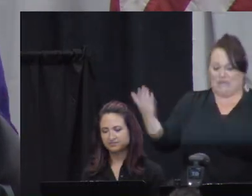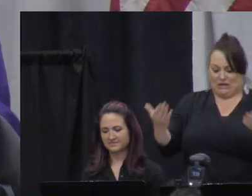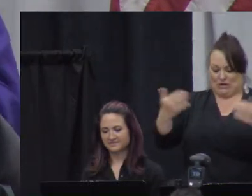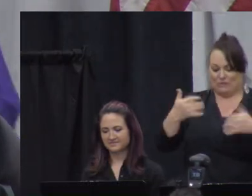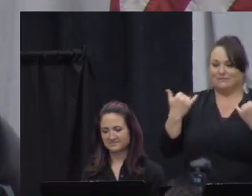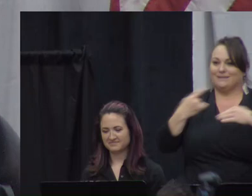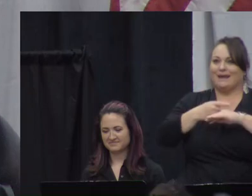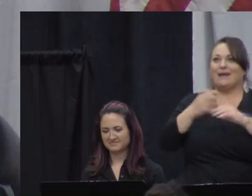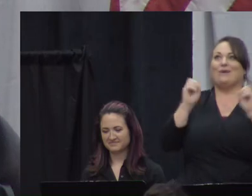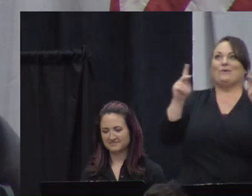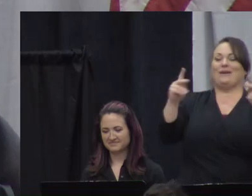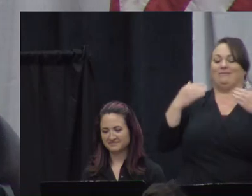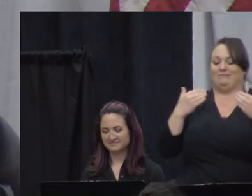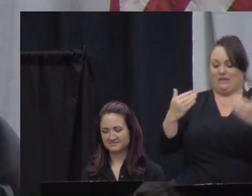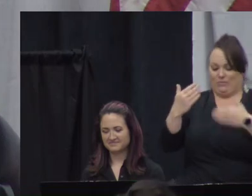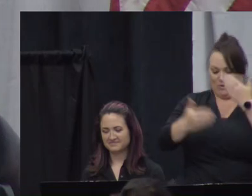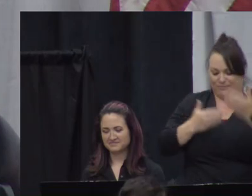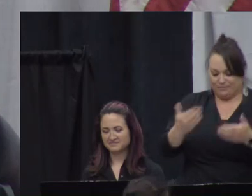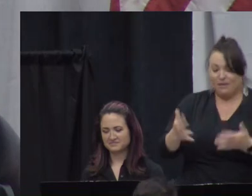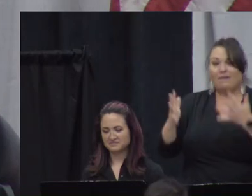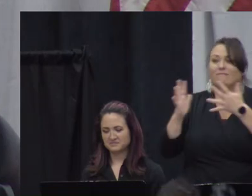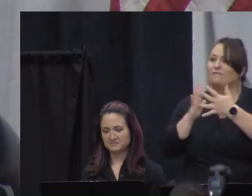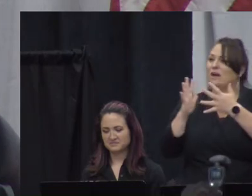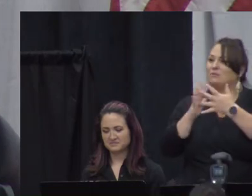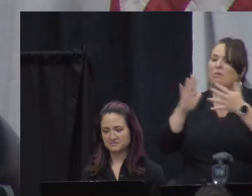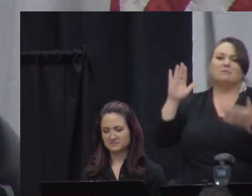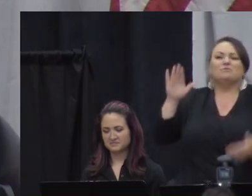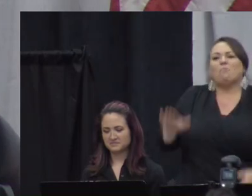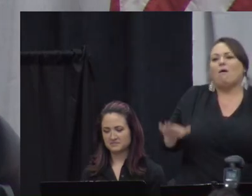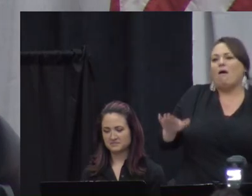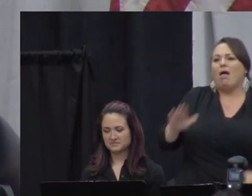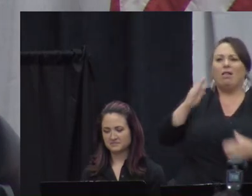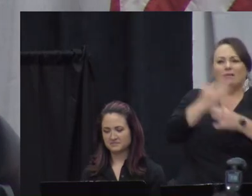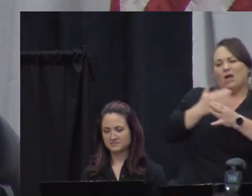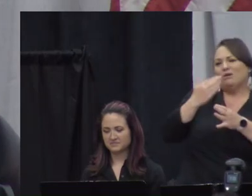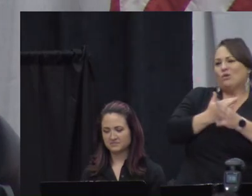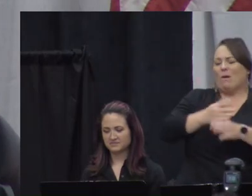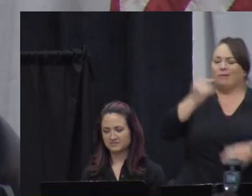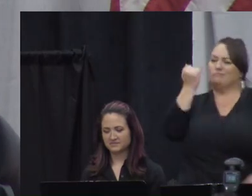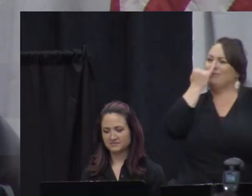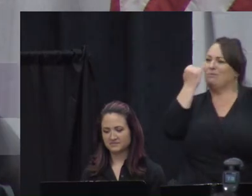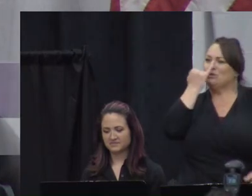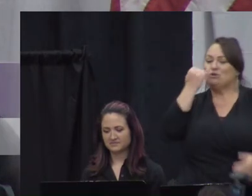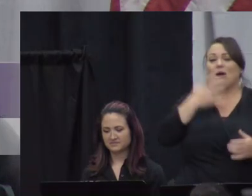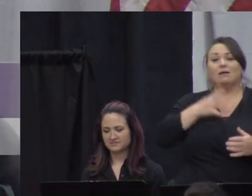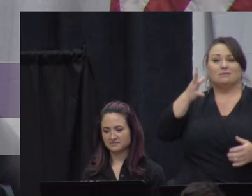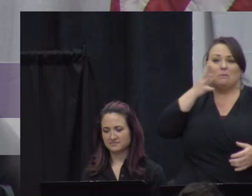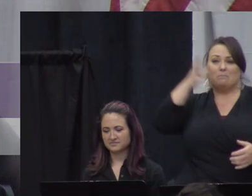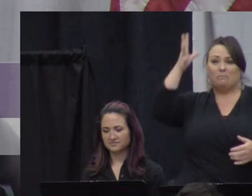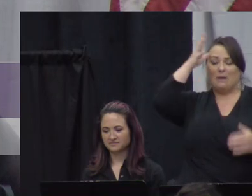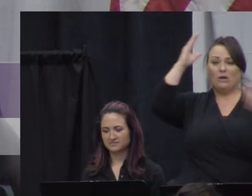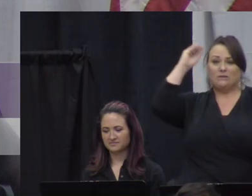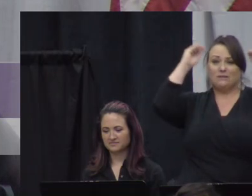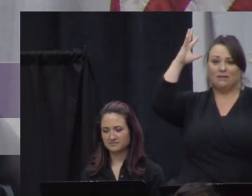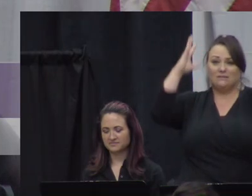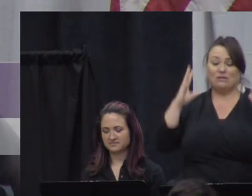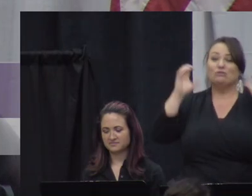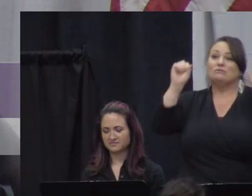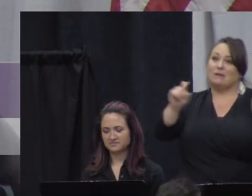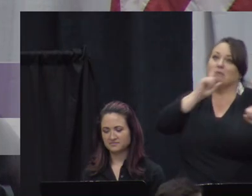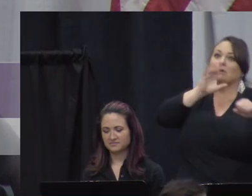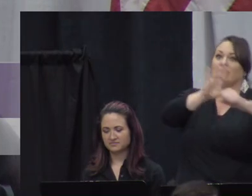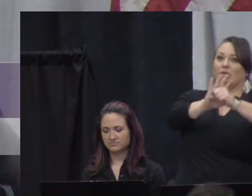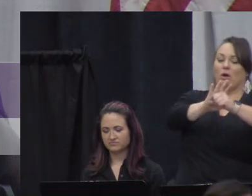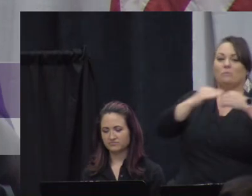go. As freshmen, we were small, annoying, and immature, as I'm sure our parents and teachers can attest to. We were